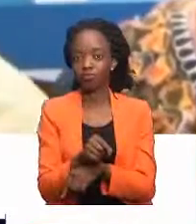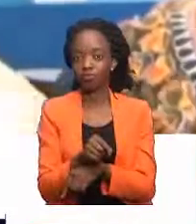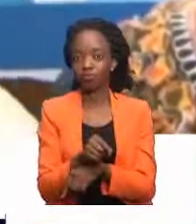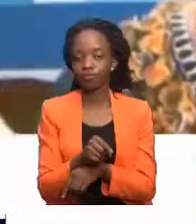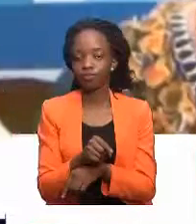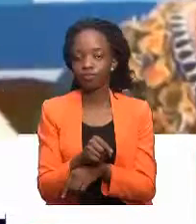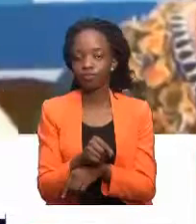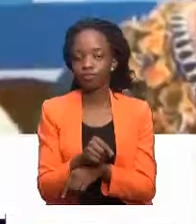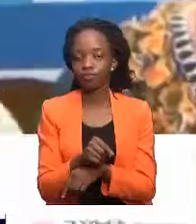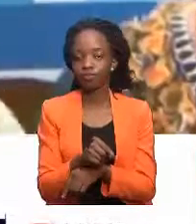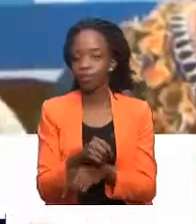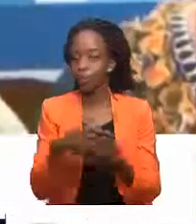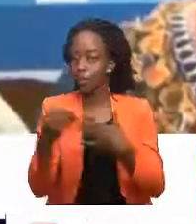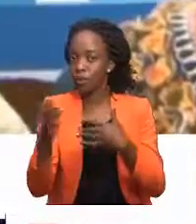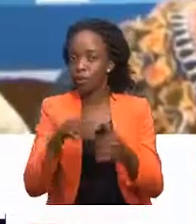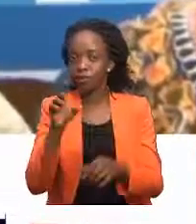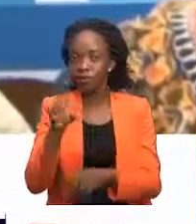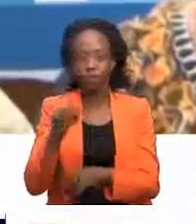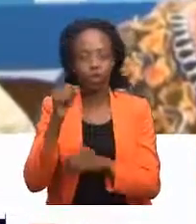we'll have no choice.